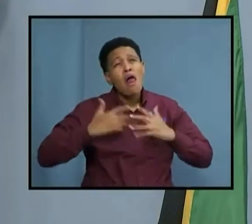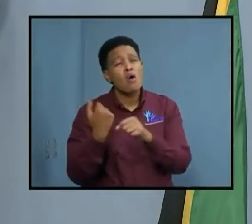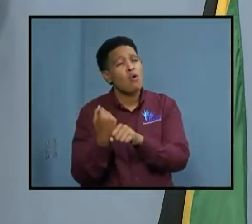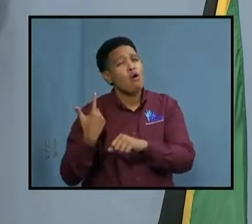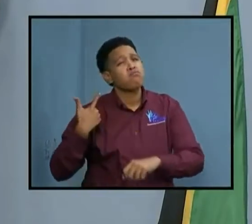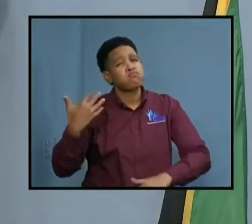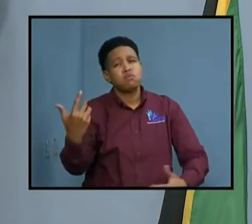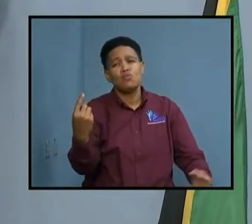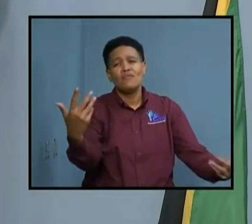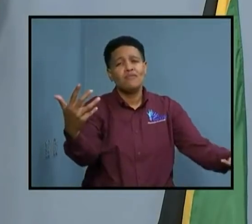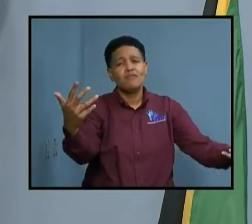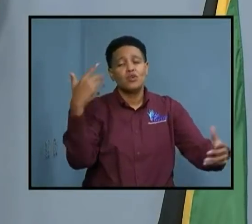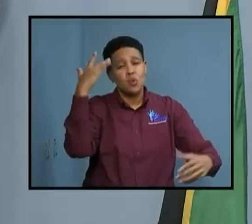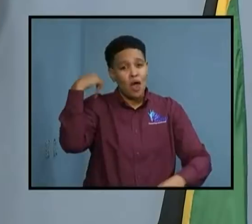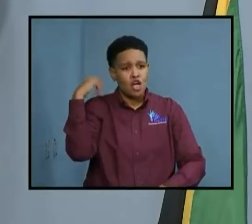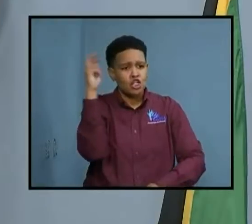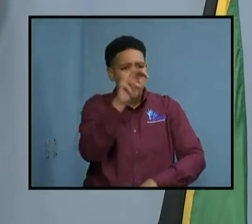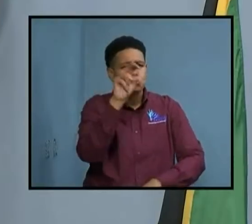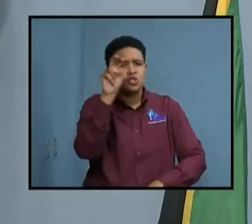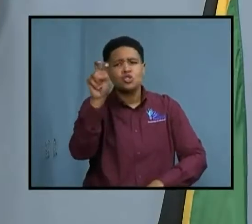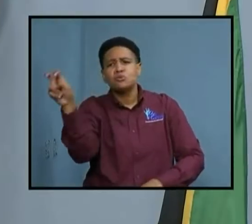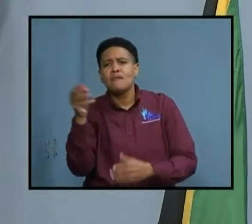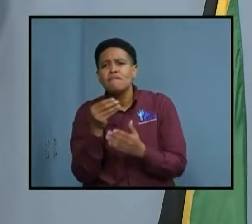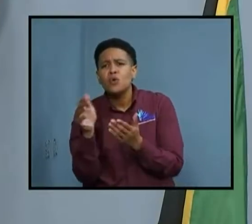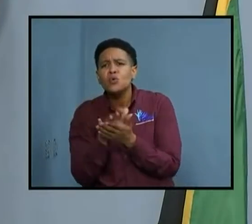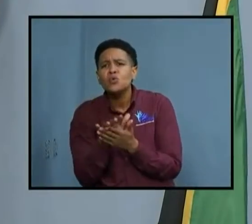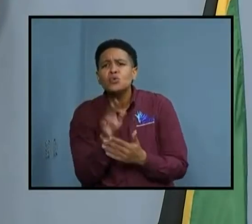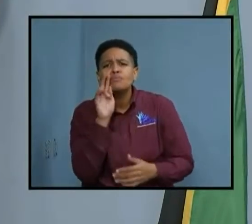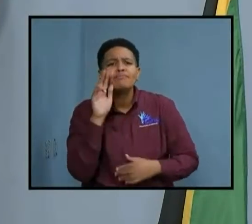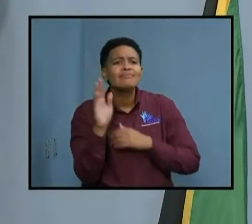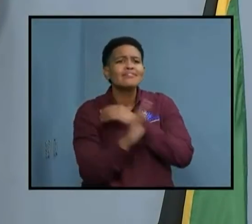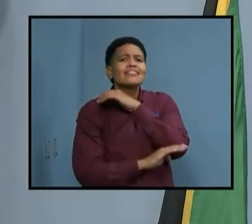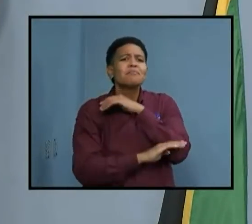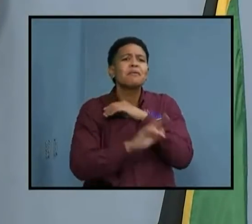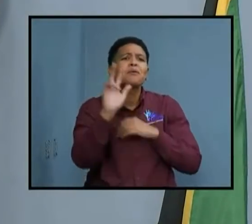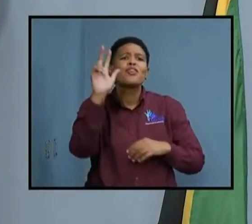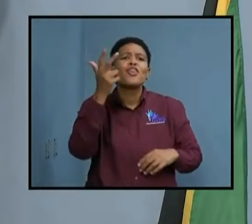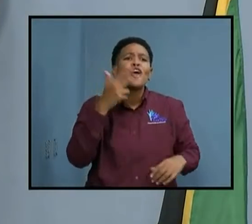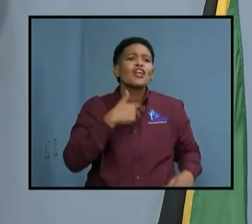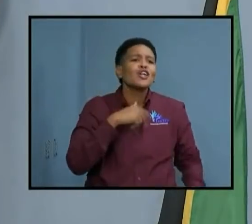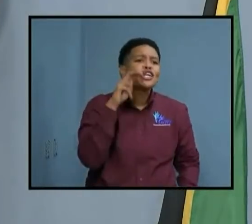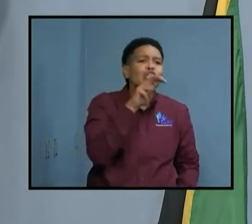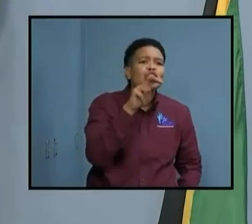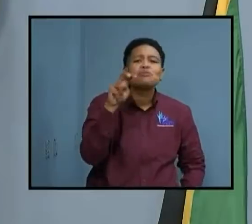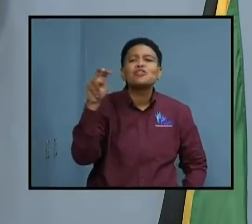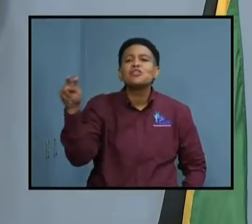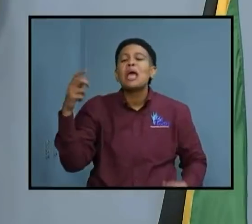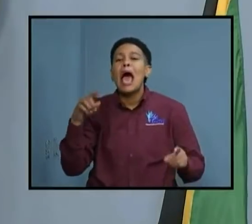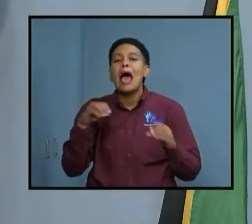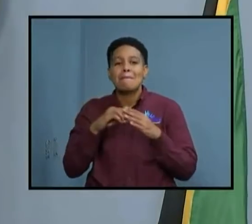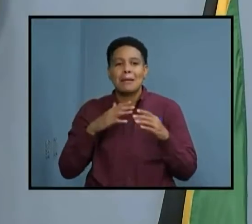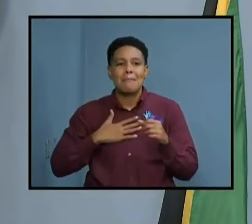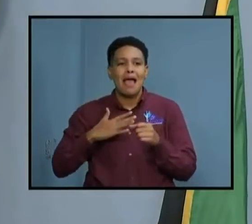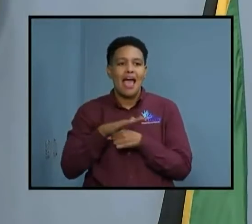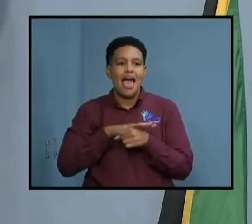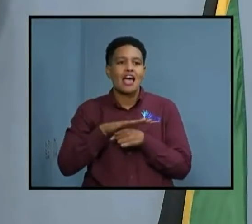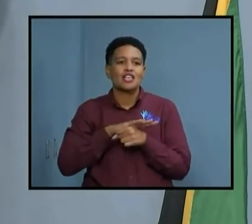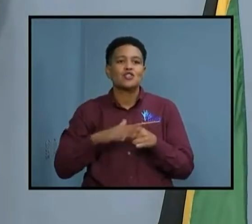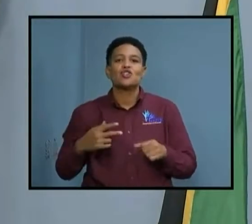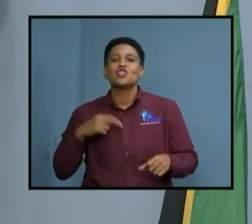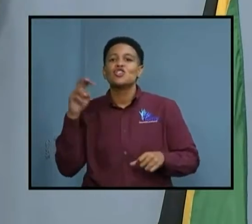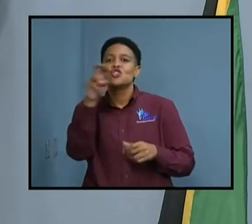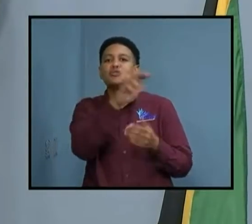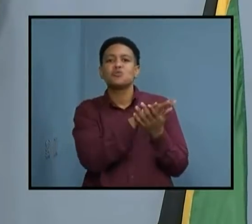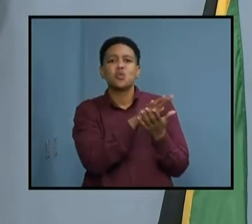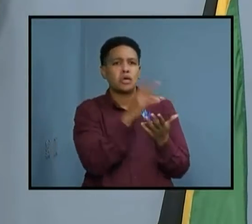opportunity to visit a few schools on September 3rd in my constituency. And I